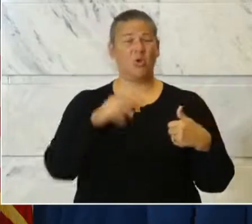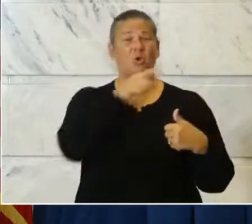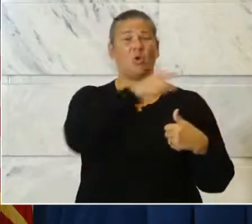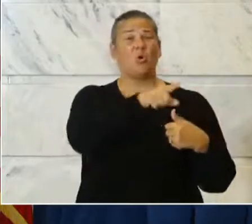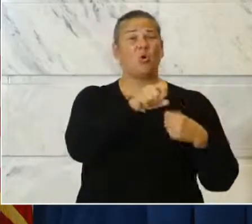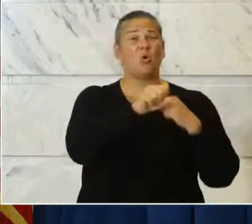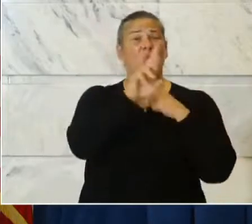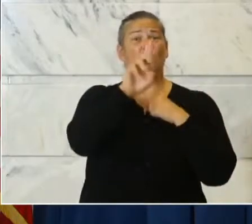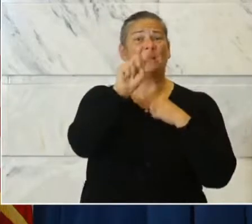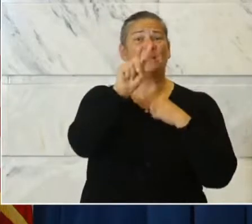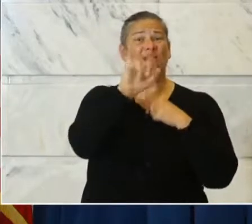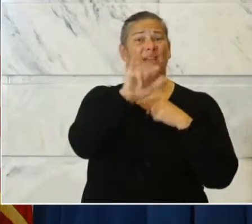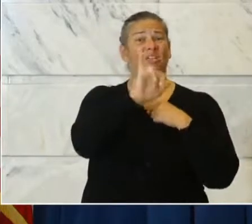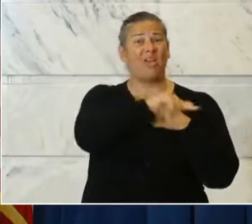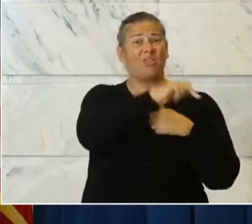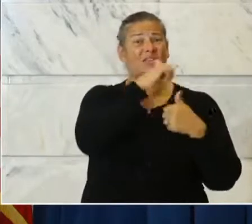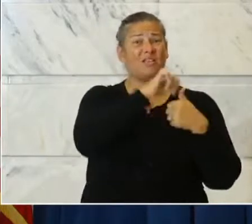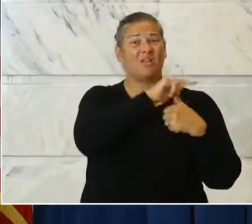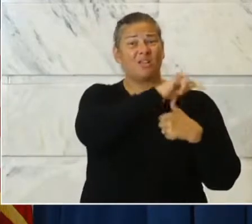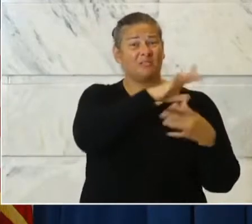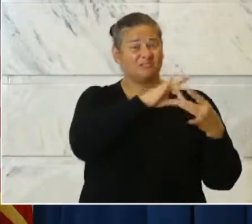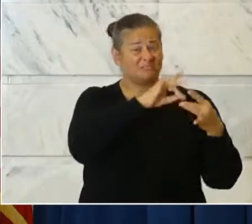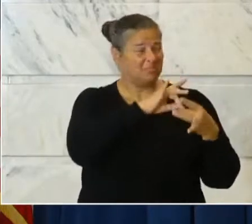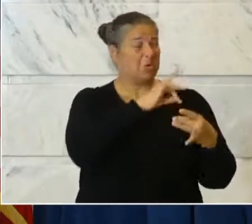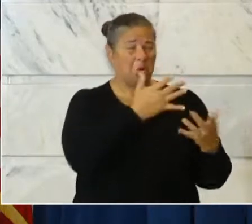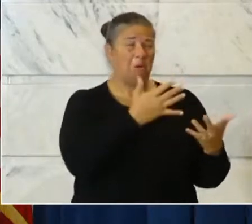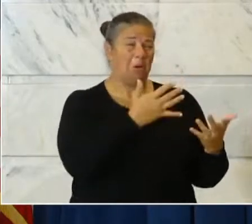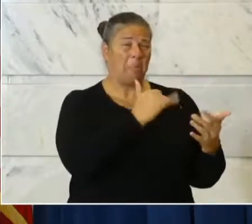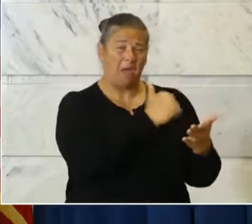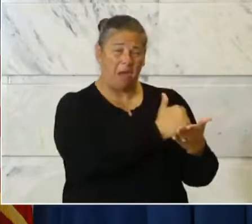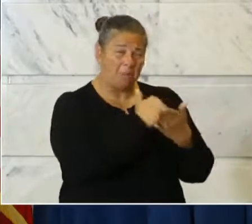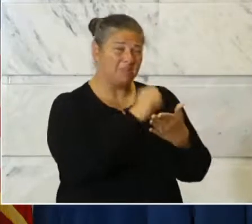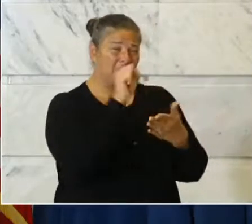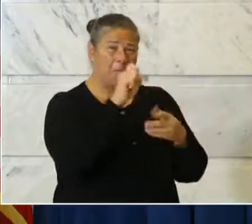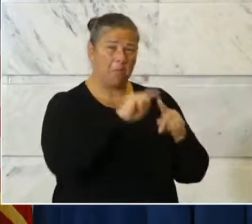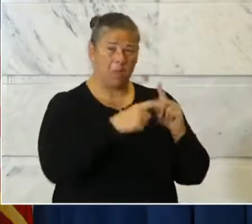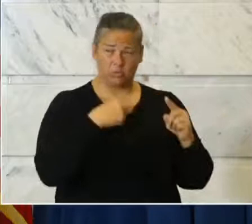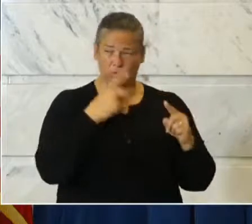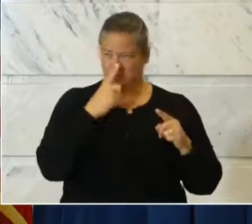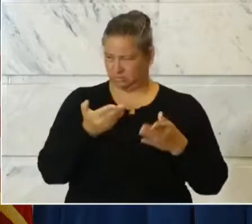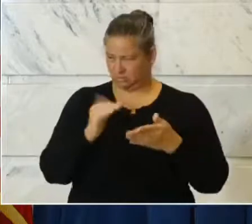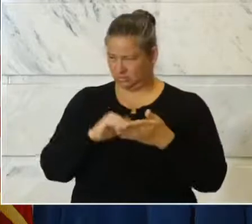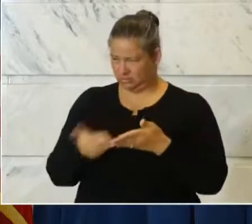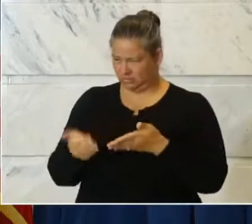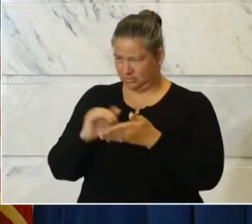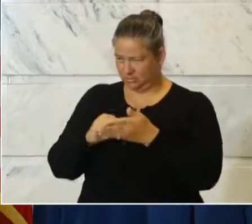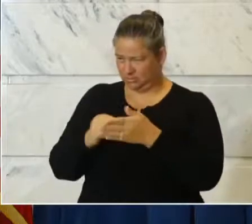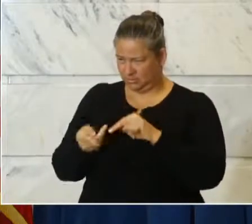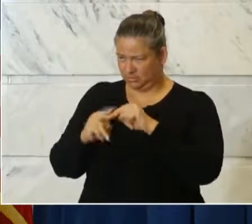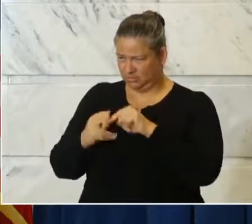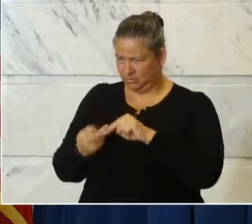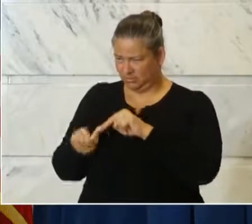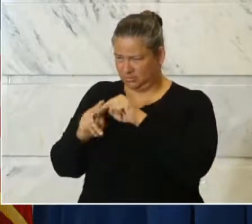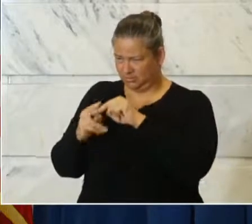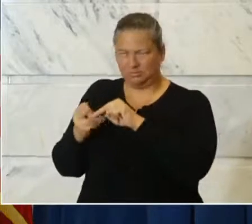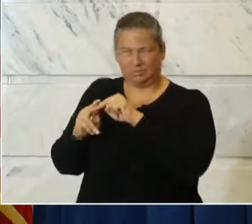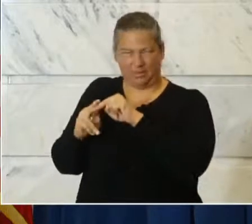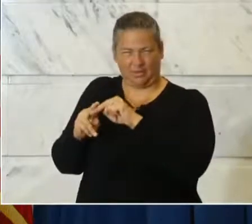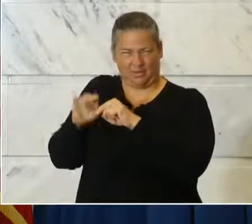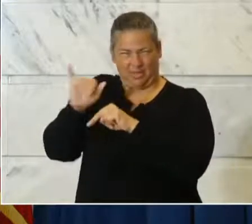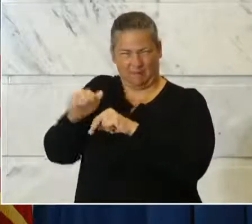week I said if we see 4 or 5 days of this, we're going to do it. But putting in a mandatory mask rule, if we were still